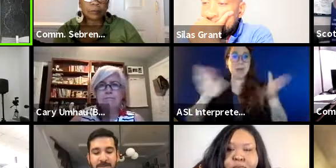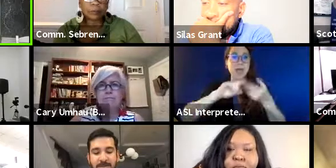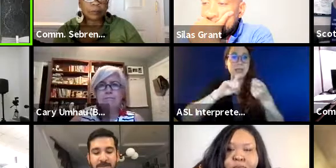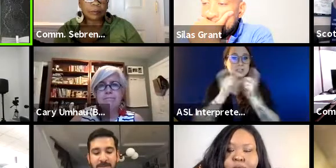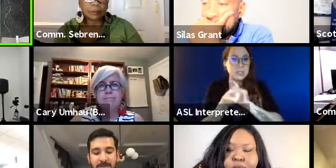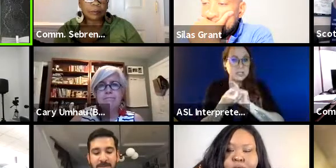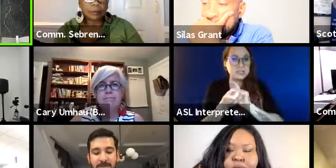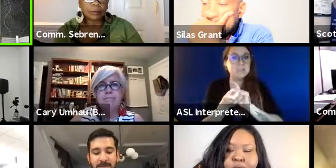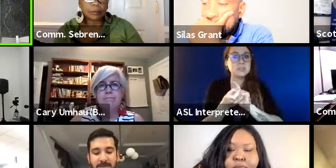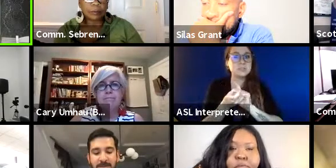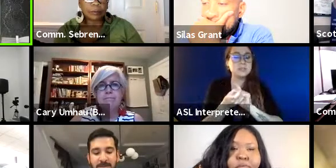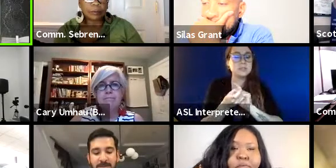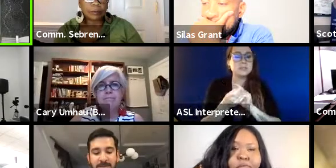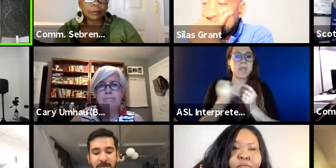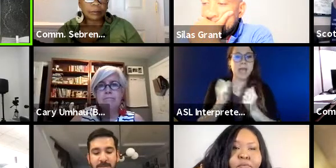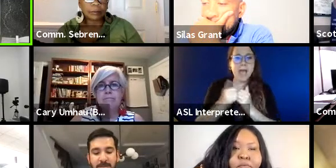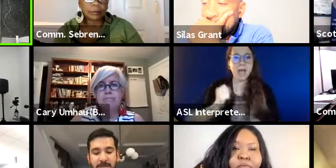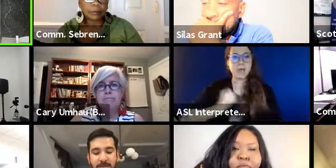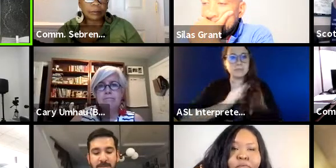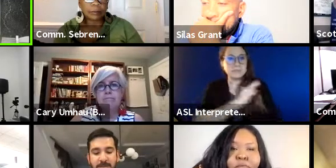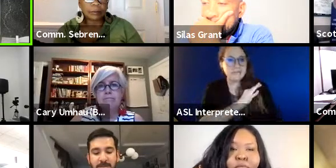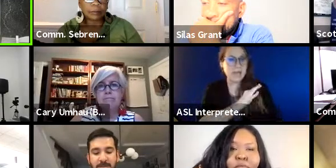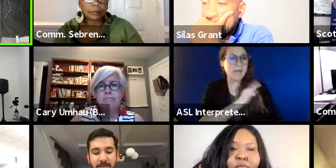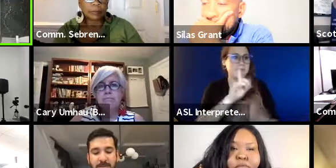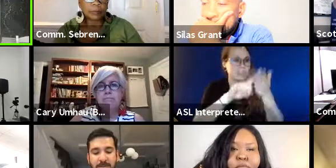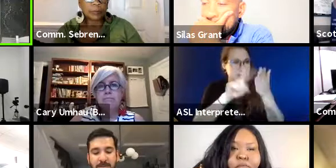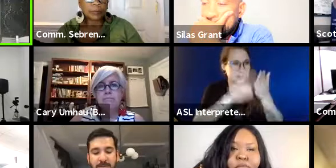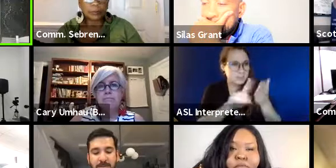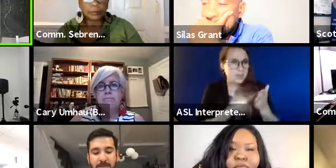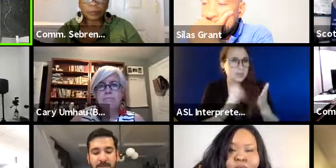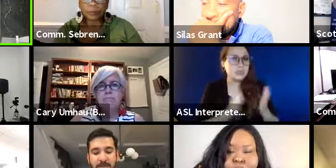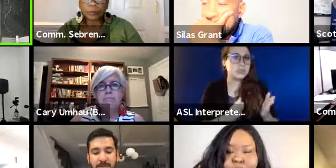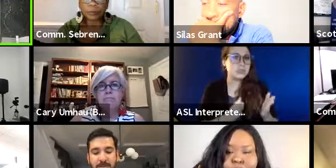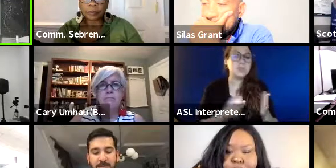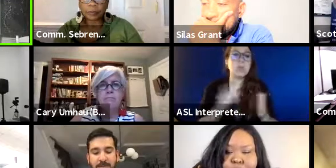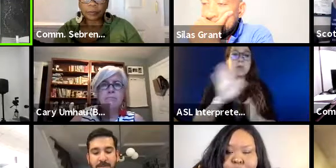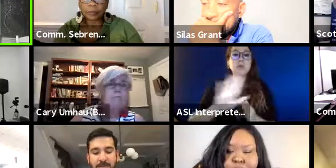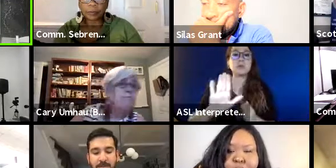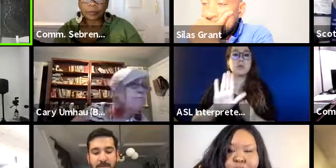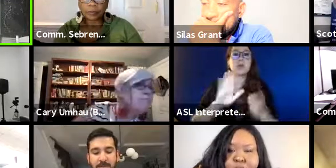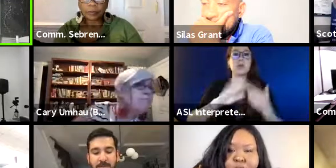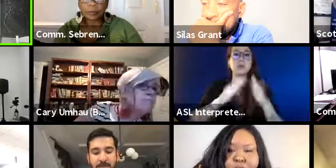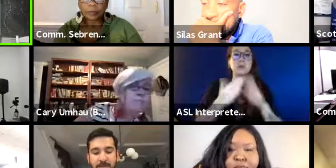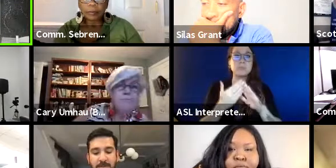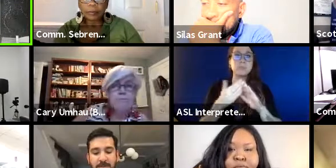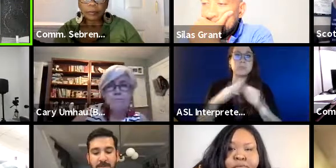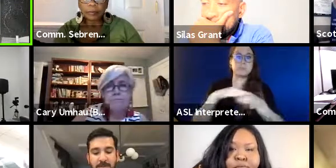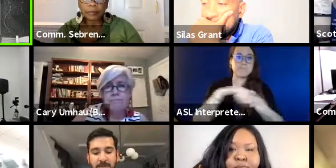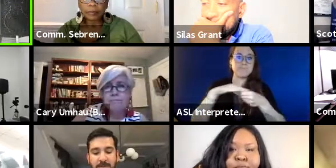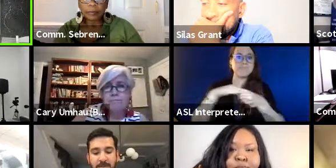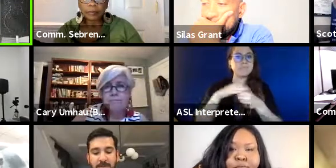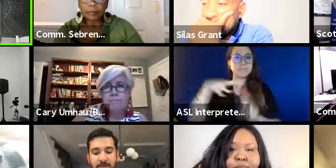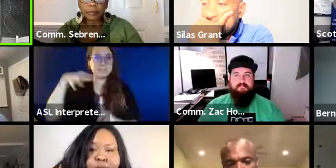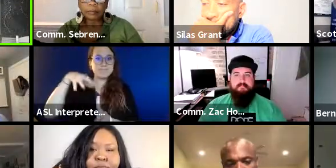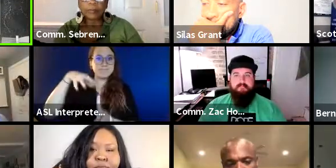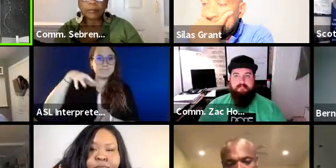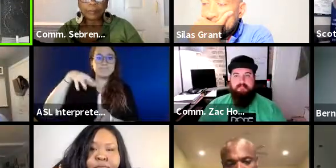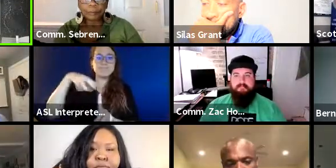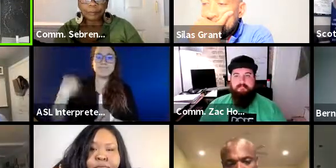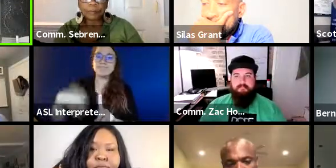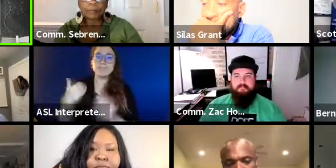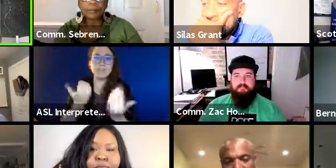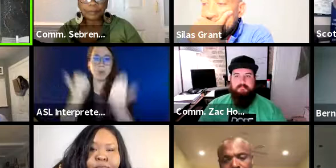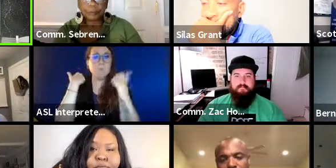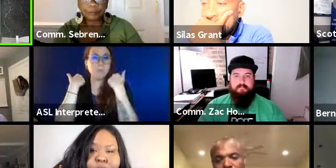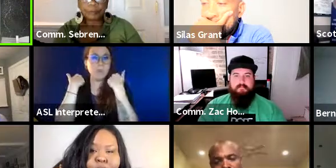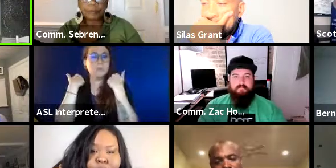we are staffing in terms of inspectors, you know, when your community is the hot spot, it's overwhelming. And